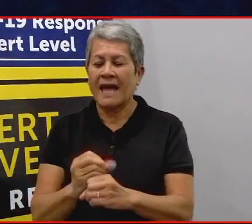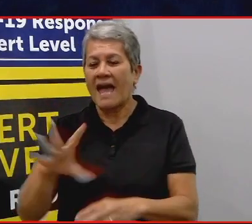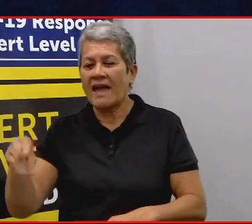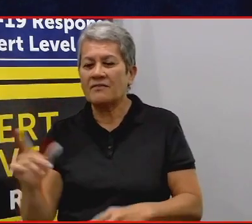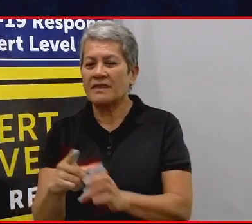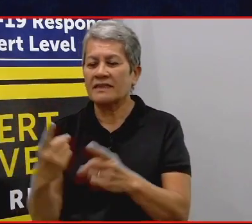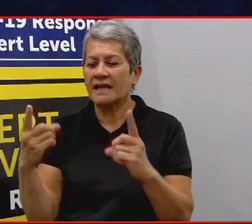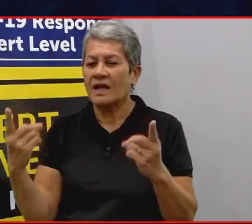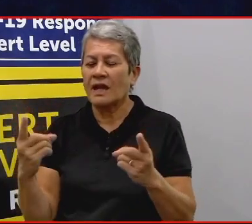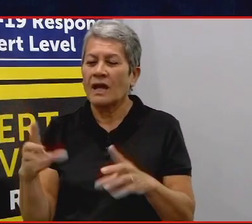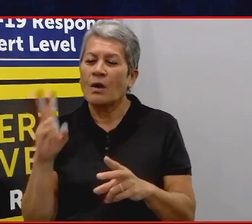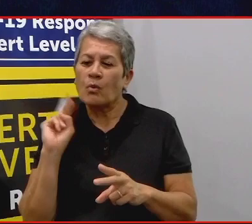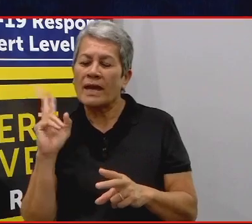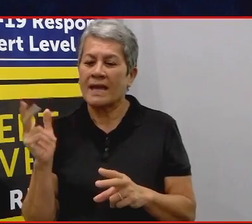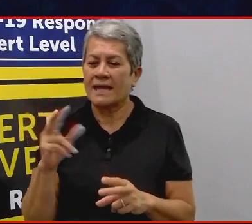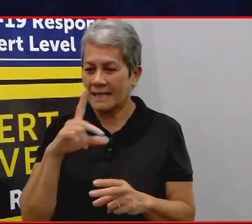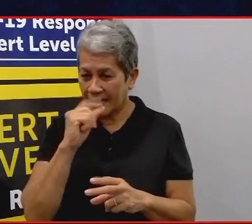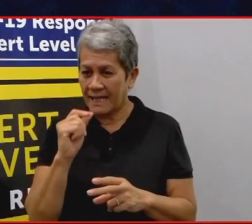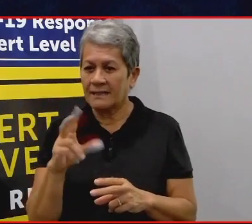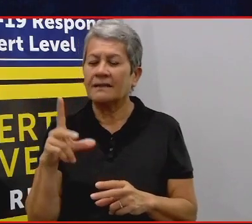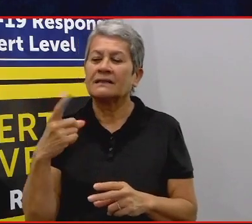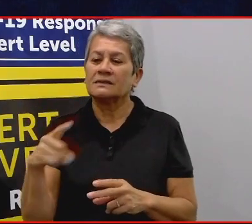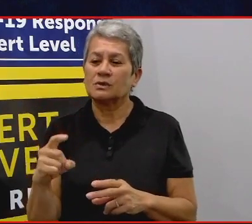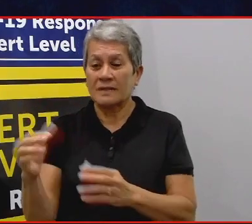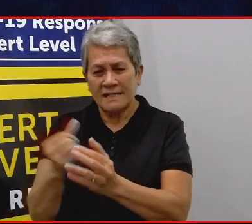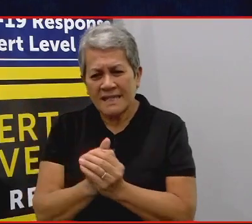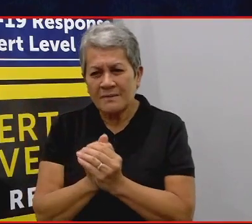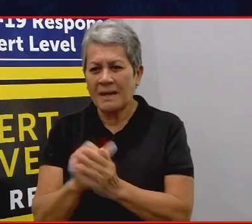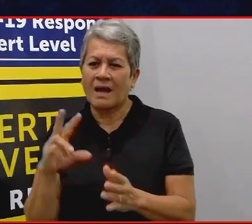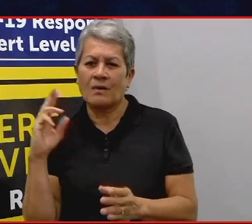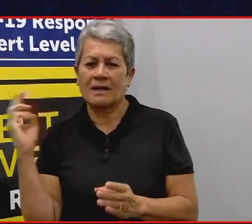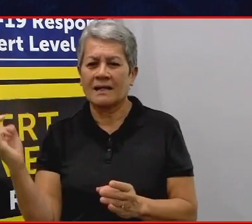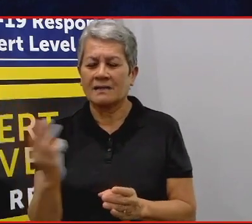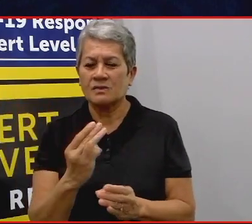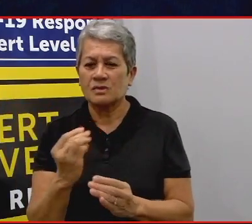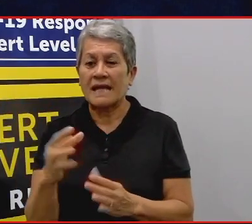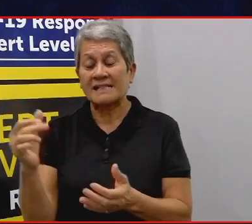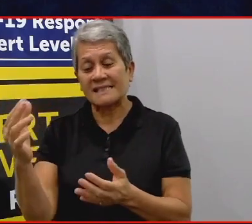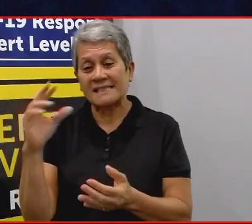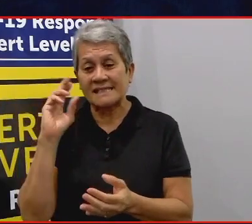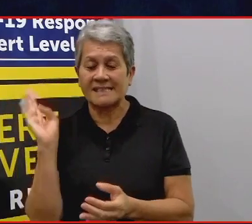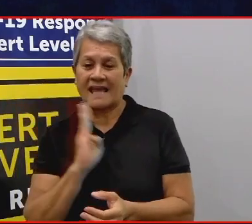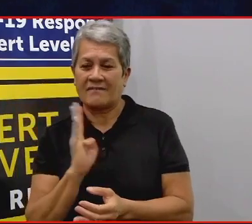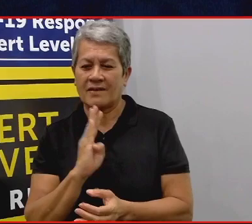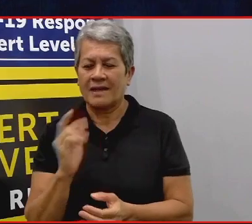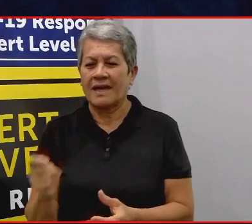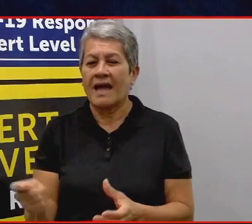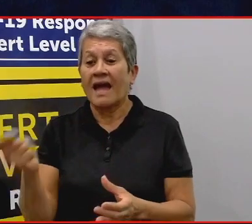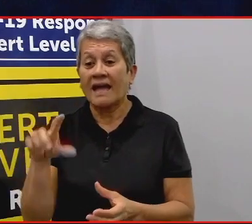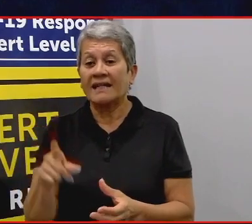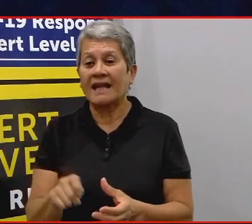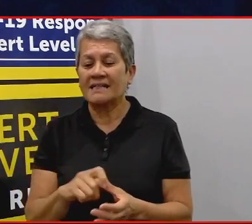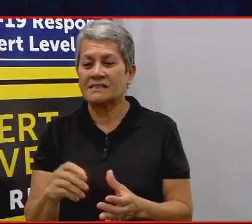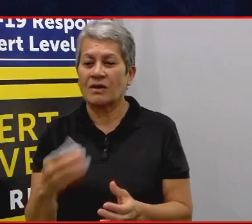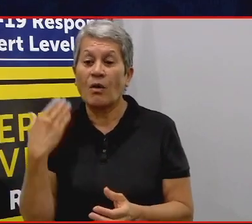our nation COVID-free must continue to be our top priority, whatever the cost.